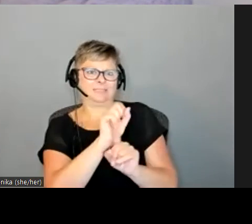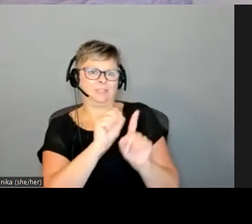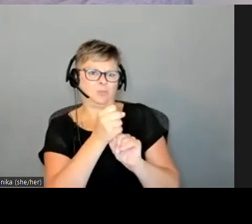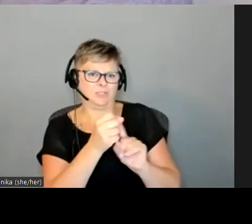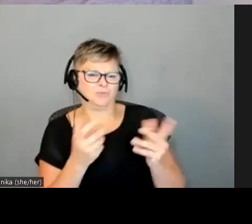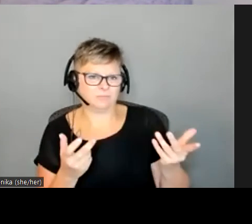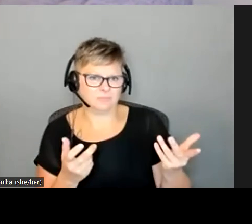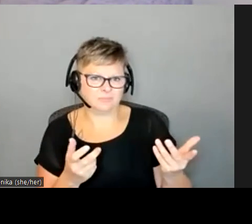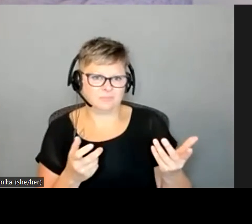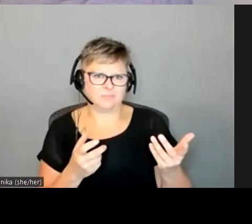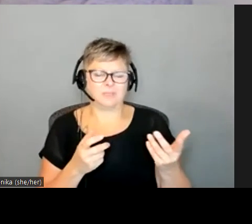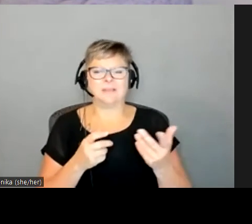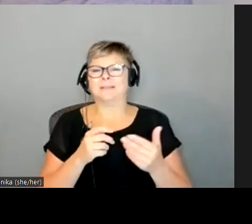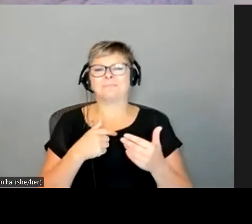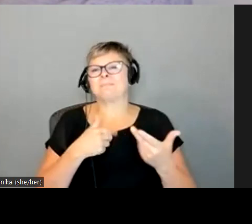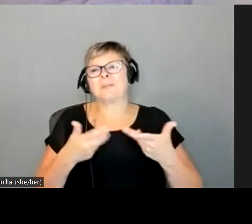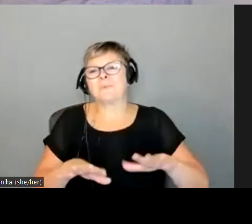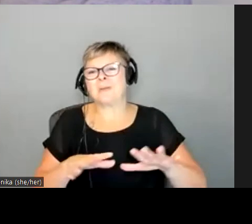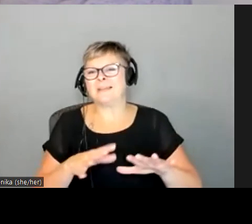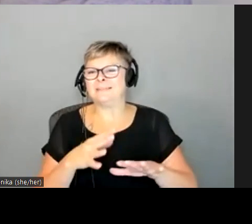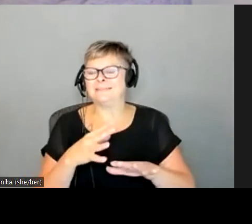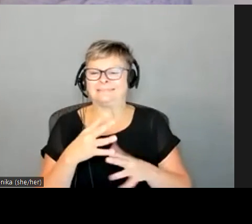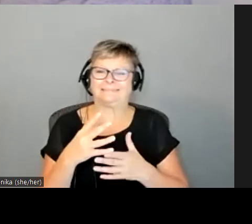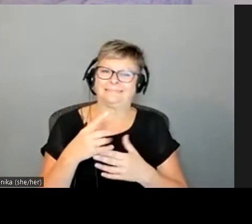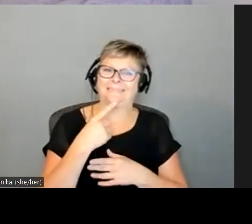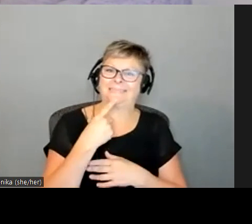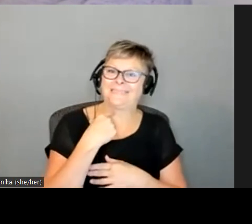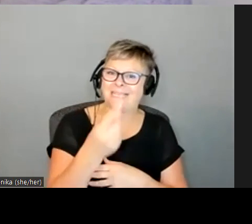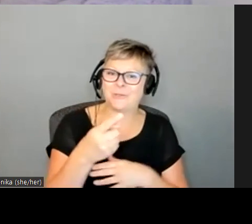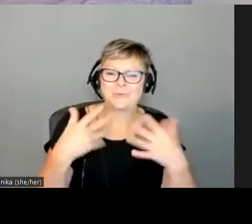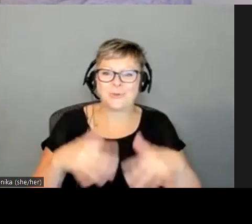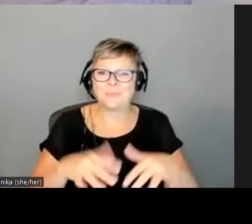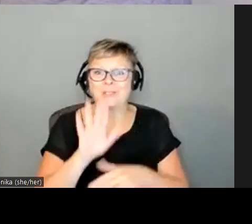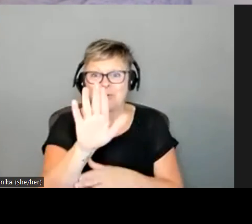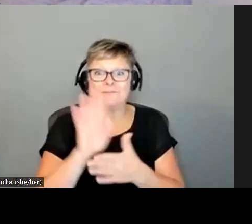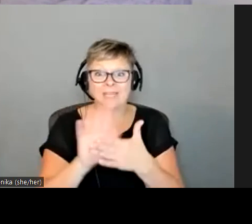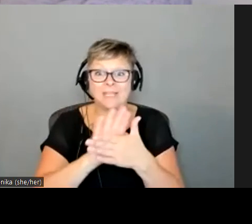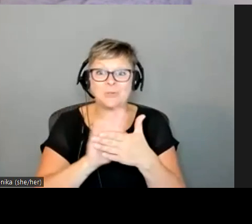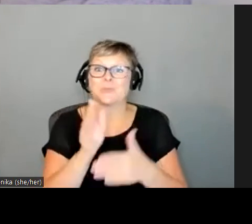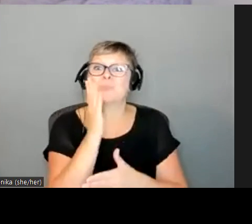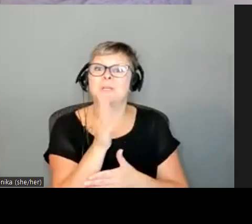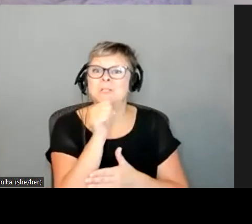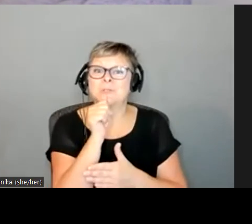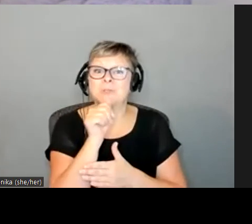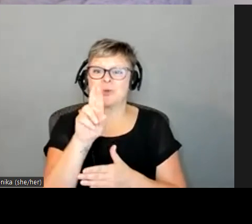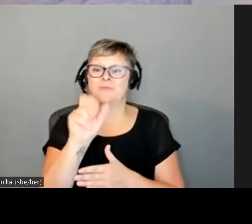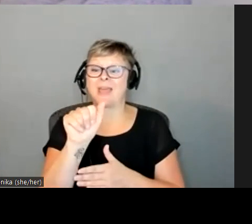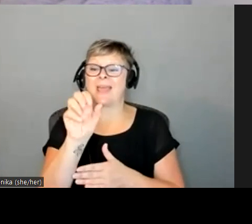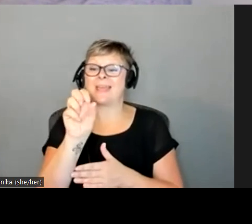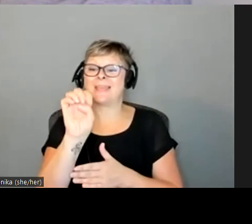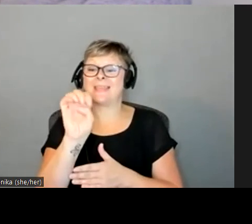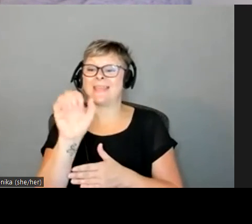don't want to reveal too much, but you have some videos on the way that are going to come out soon that sort of address this of,